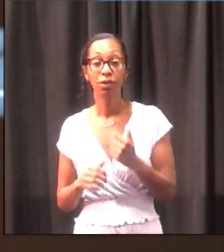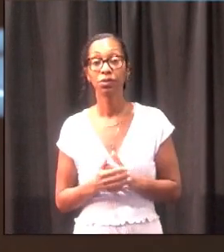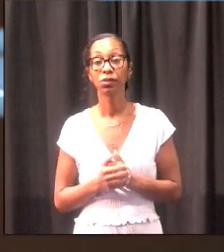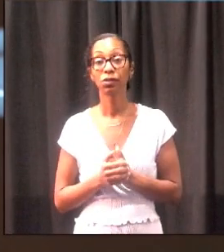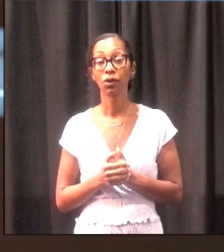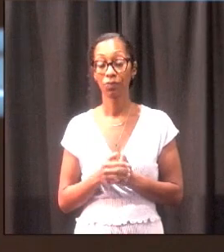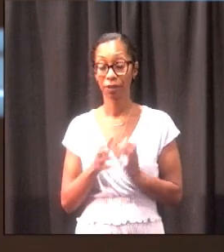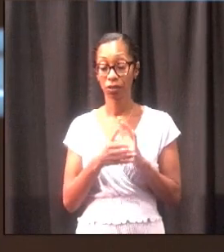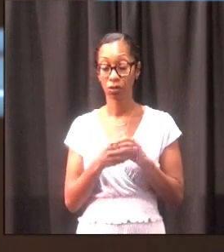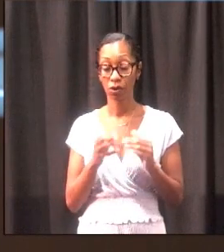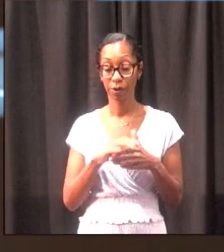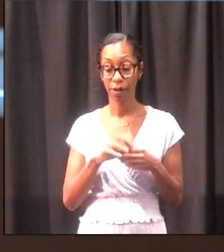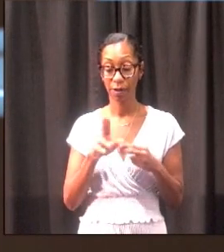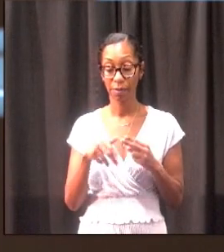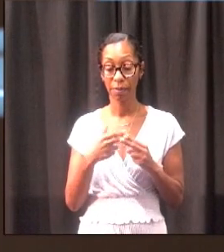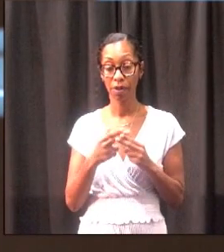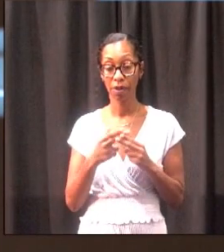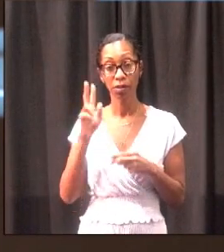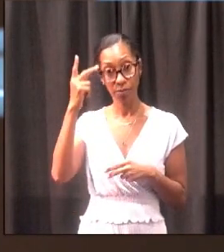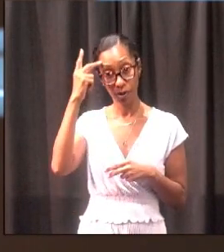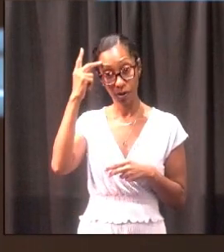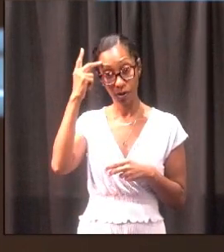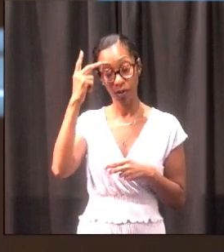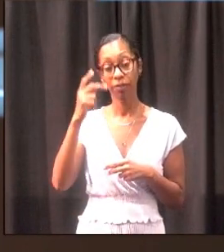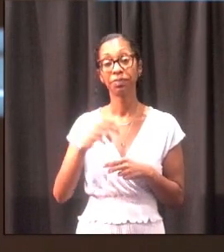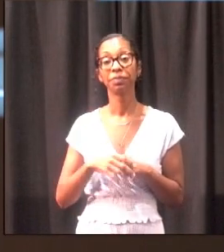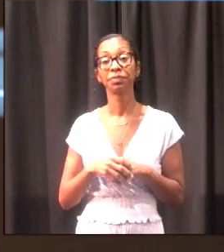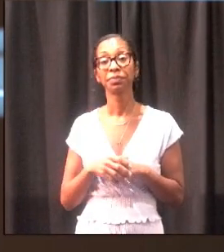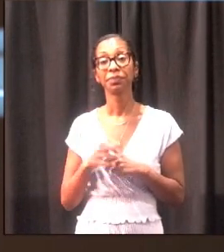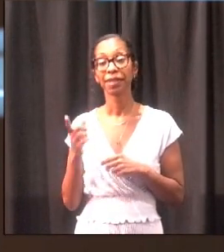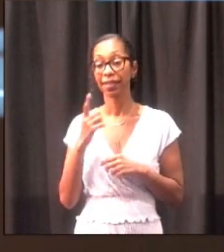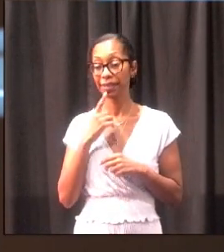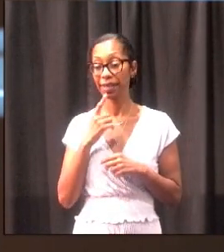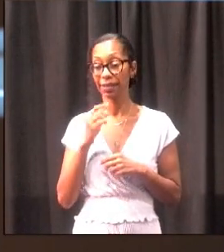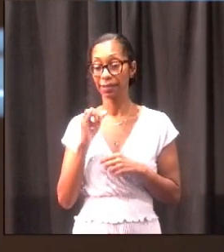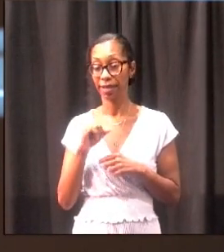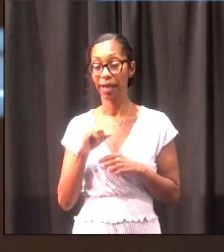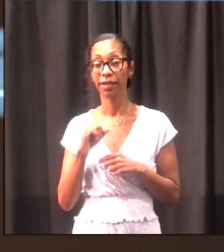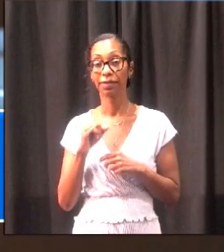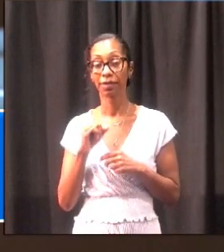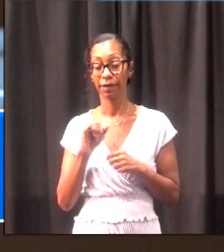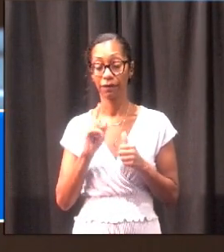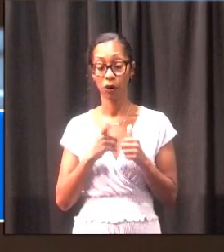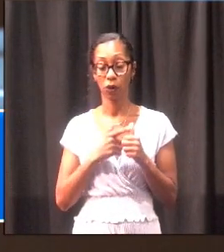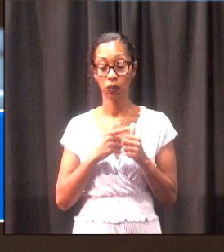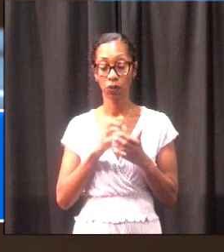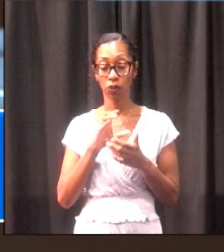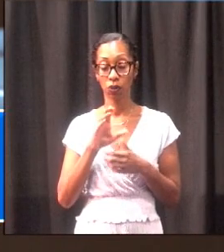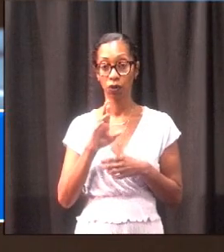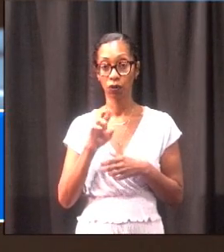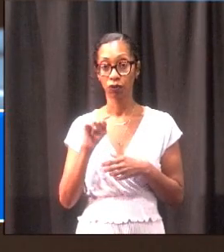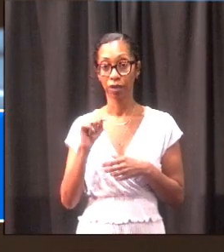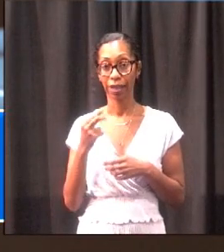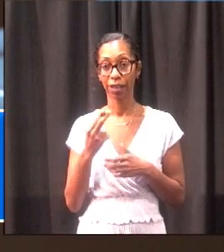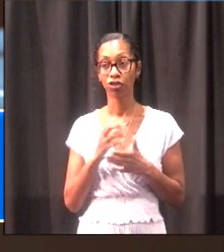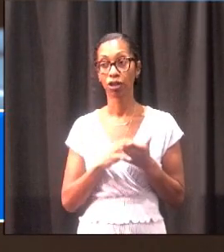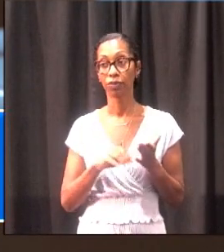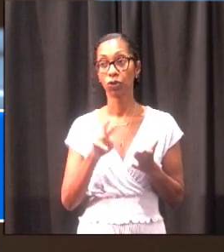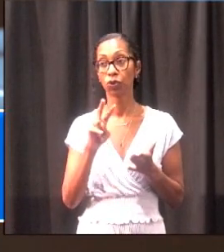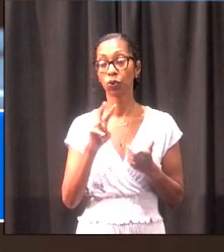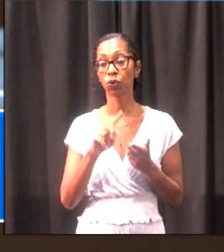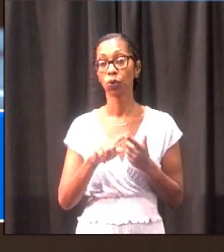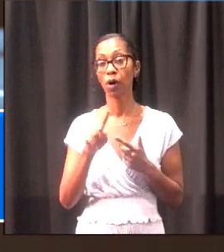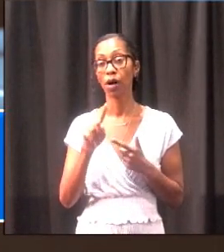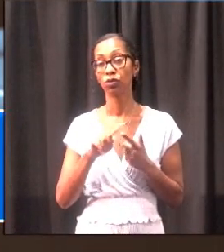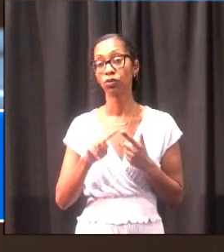personal testimony of God's grace and gifting in him. In 1 Corinthians chapter 2, verse 1 through 5, he